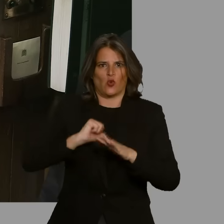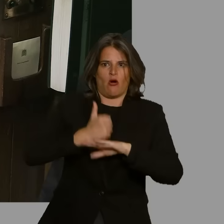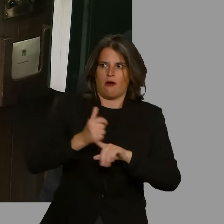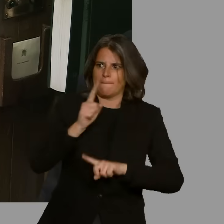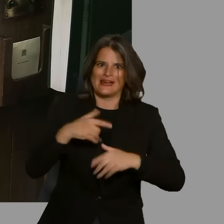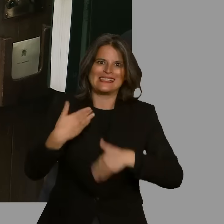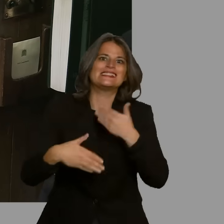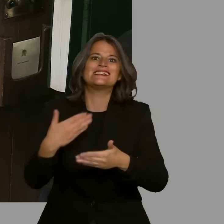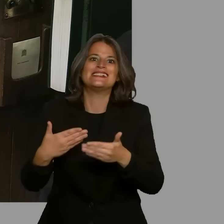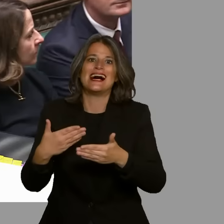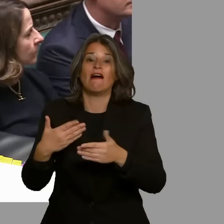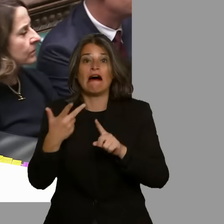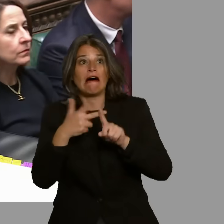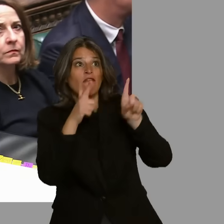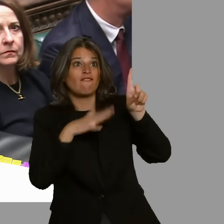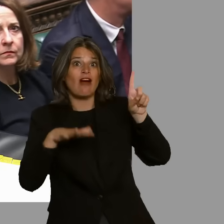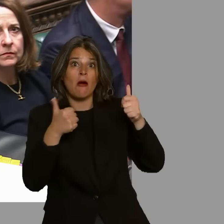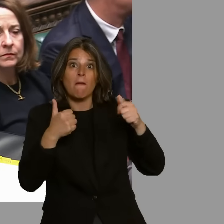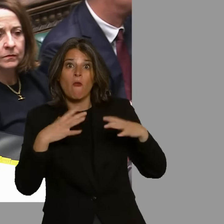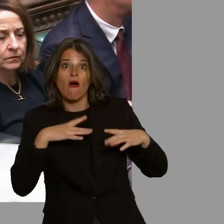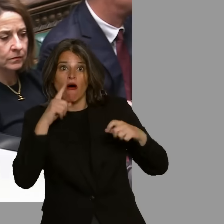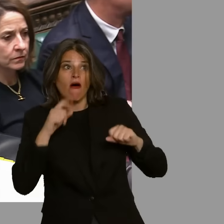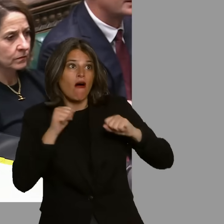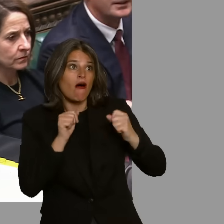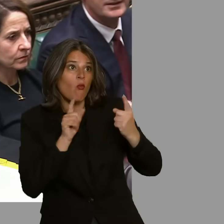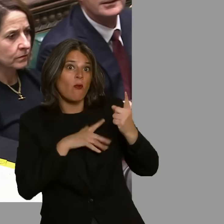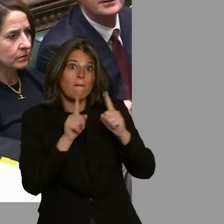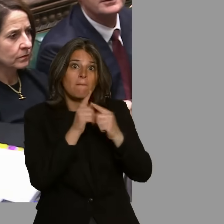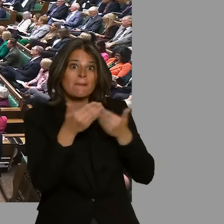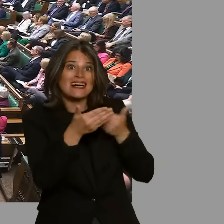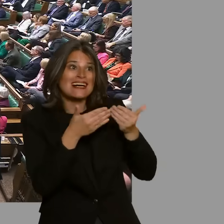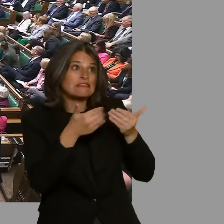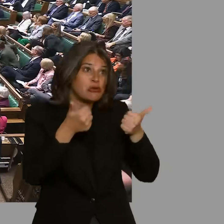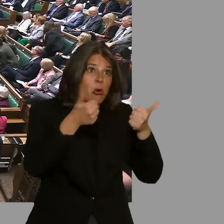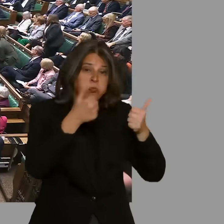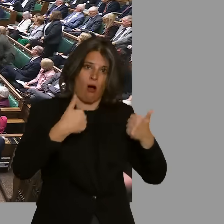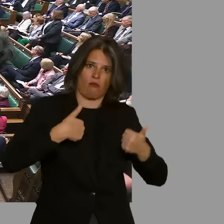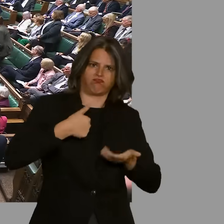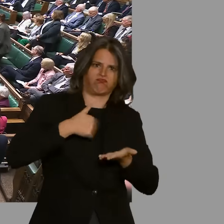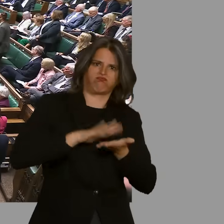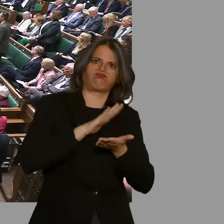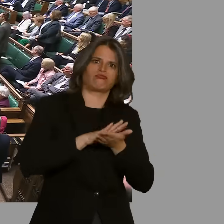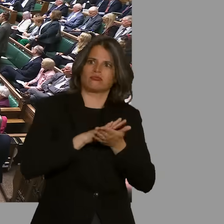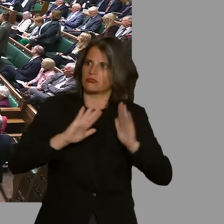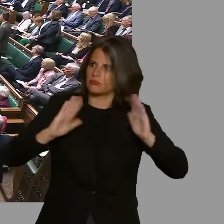at the earliest opportunity if that's not convenient, so that they can have that discussion. Bedford.